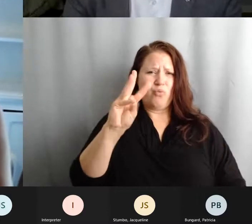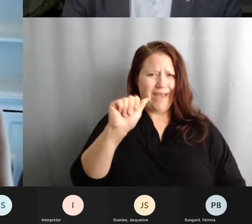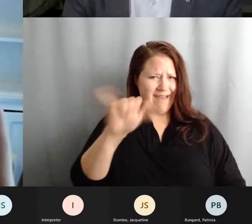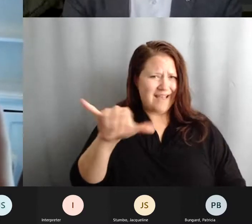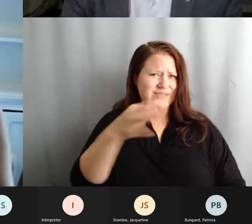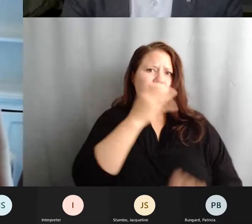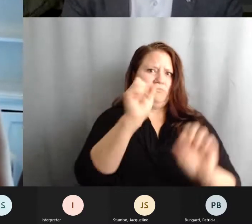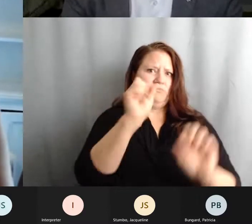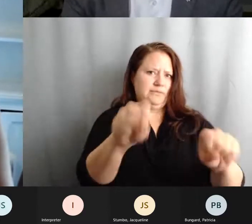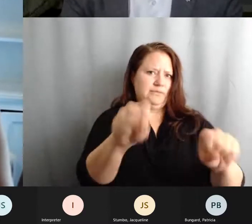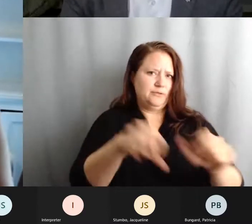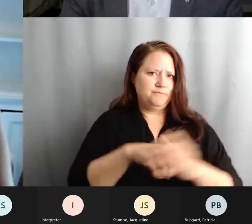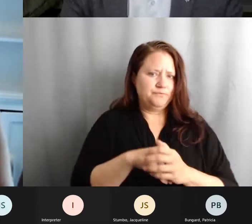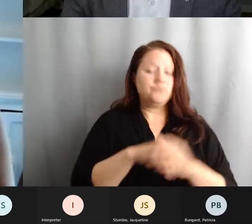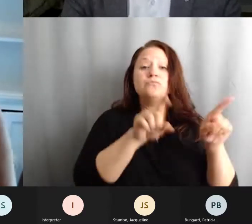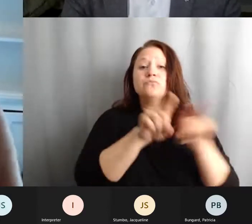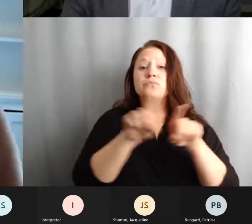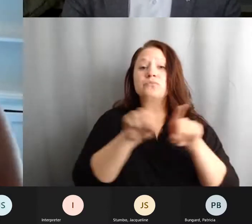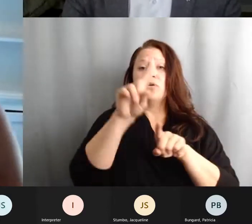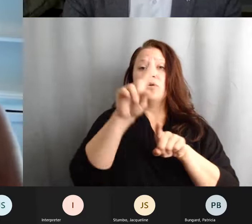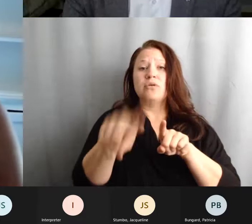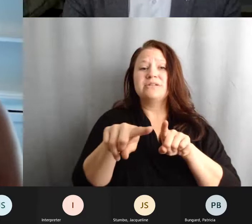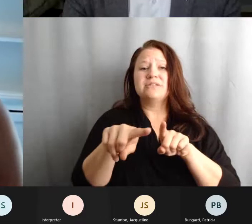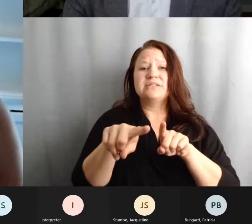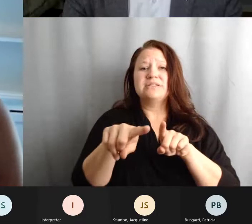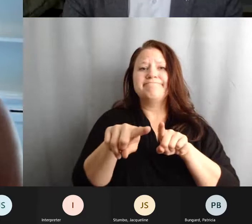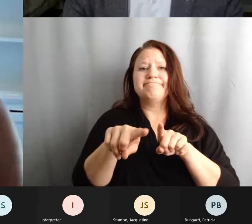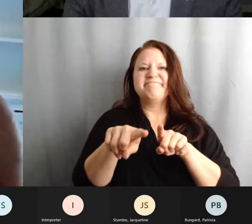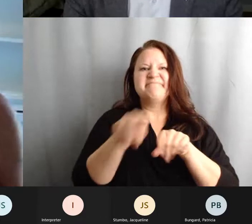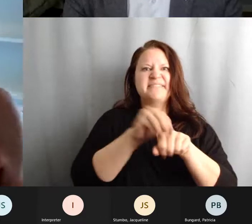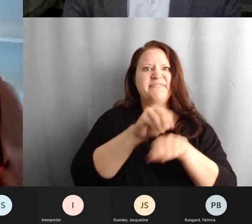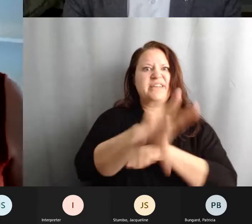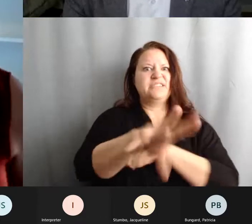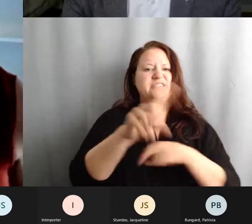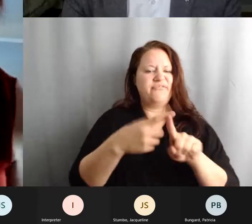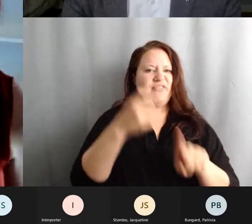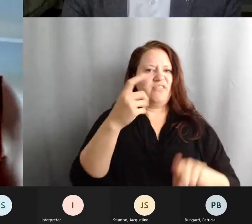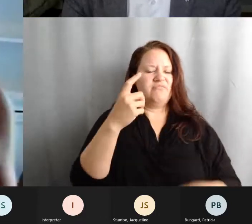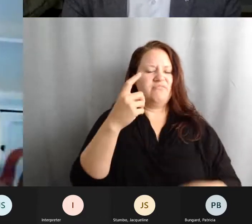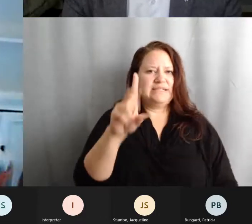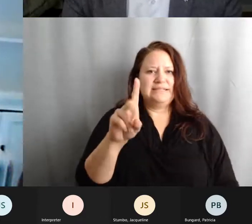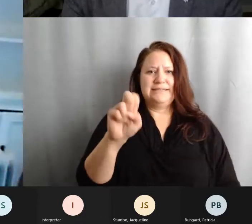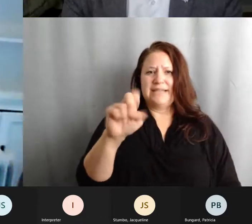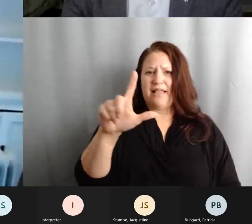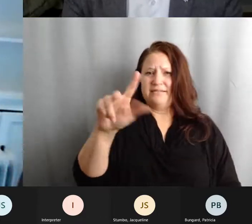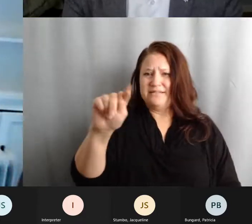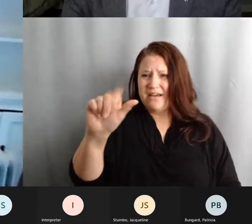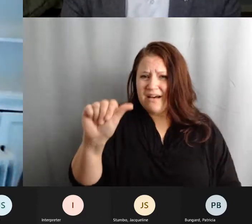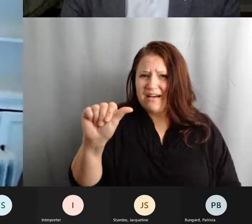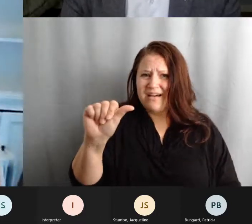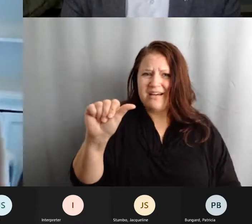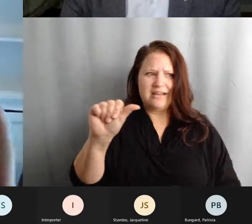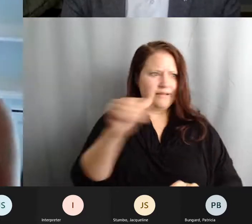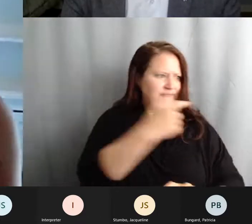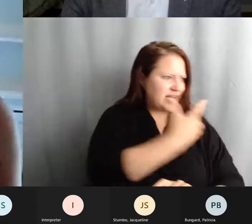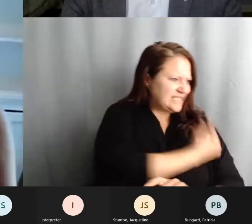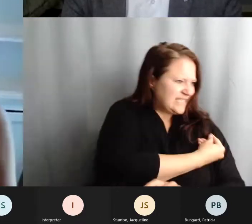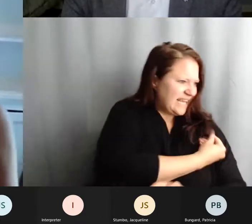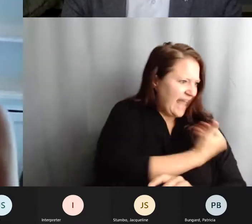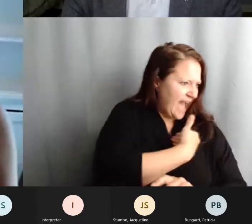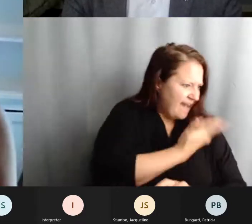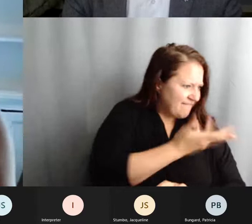And then there were some questions about infectiousness of Delta and the vaccine, how well the vaccine holds up. We